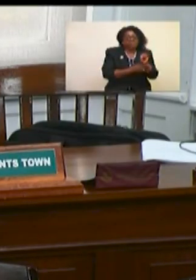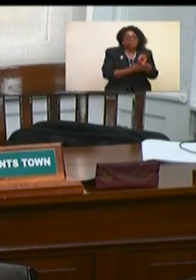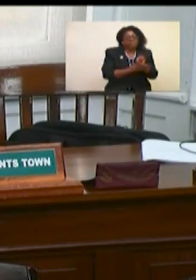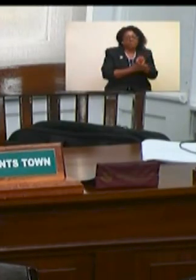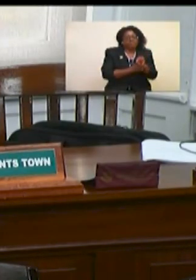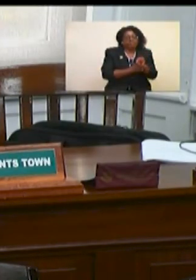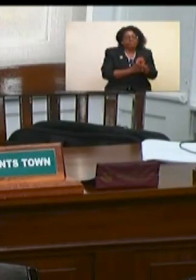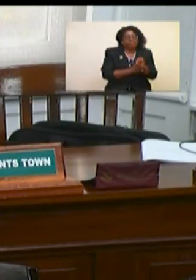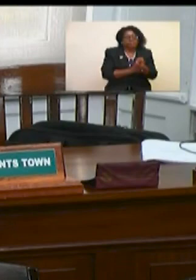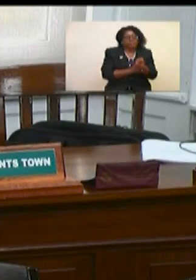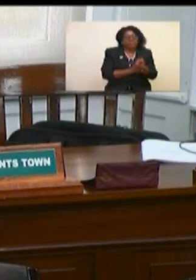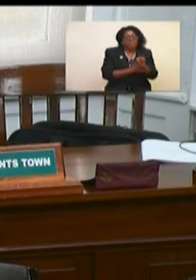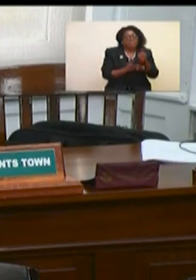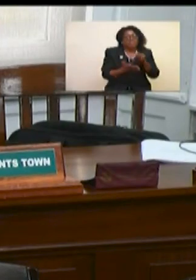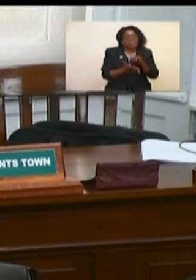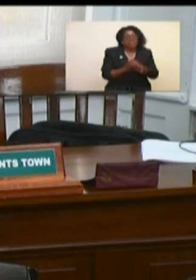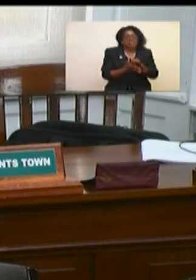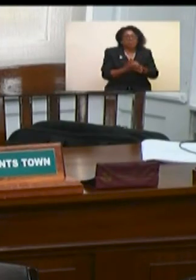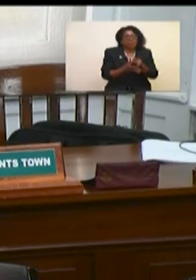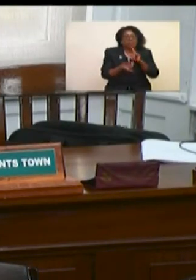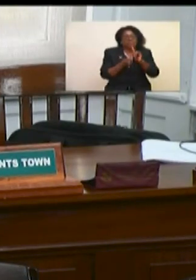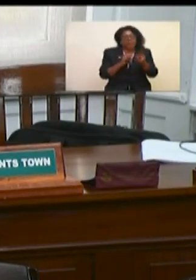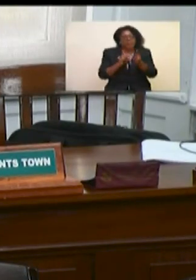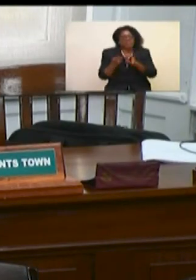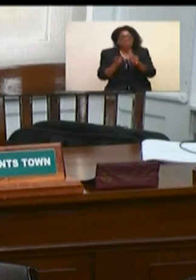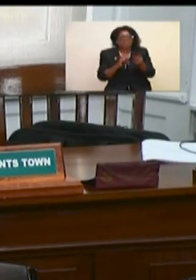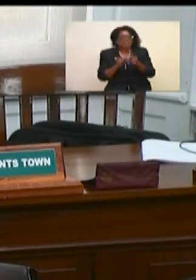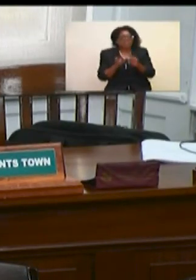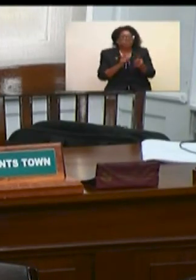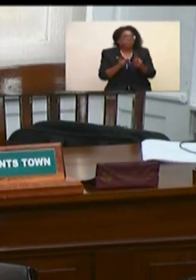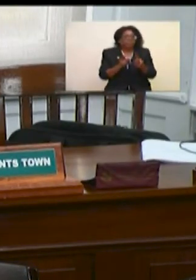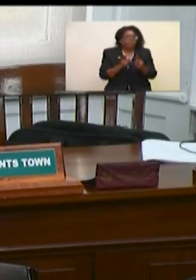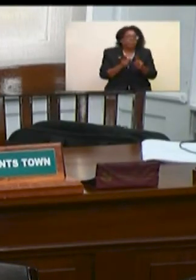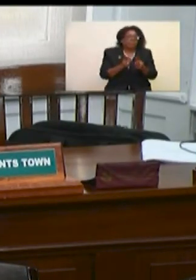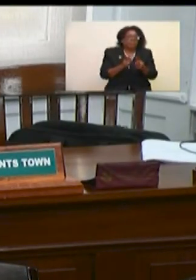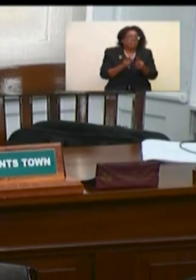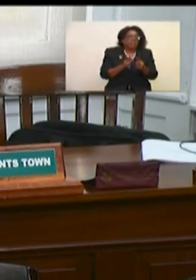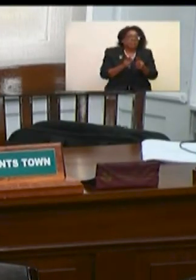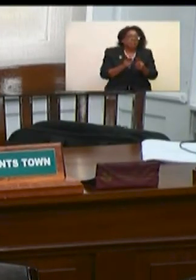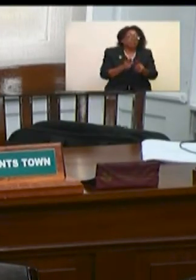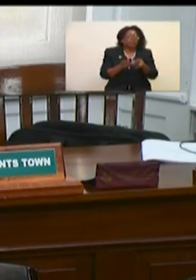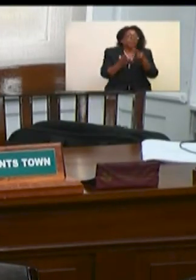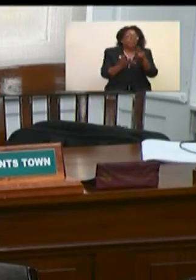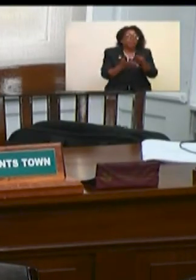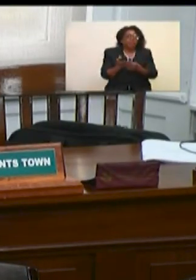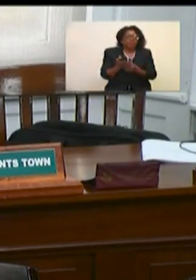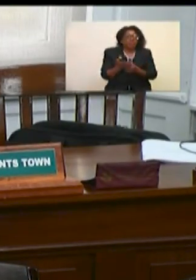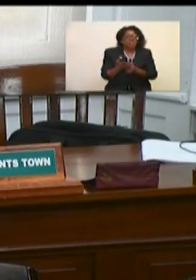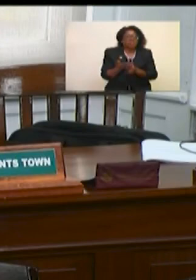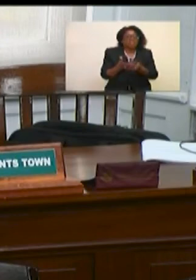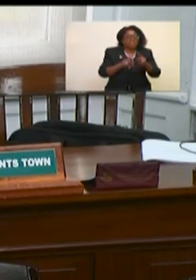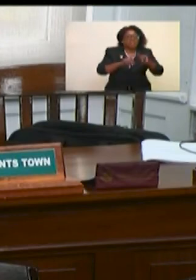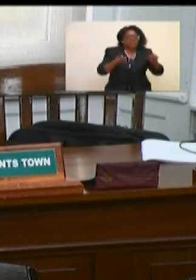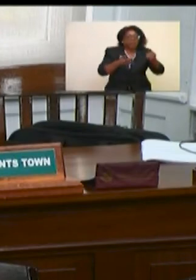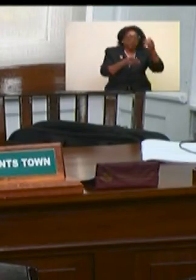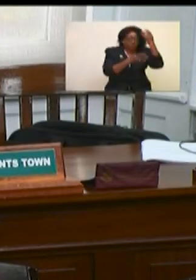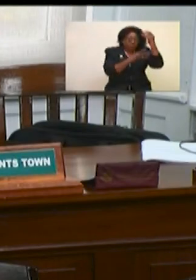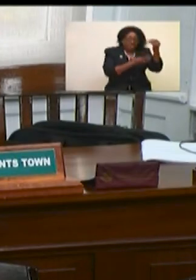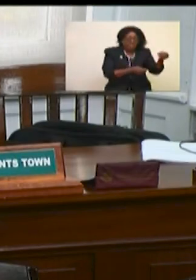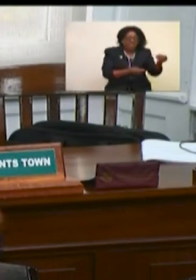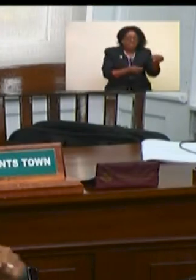this discussion. That's how we got fast forward to the report and the difference of opinion